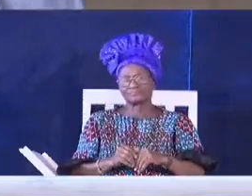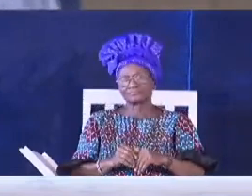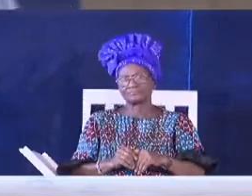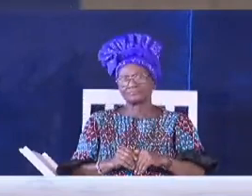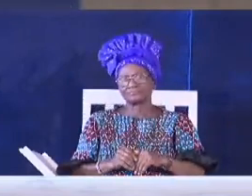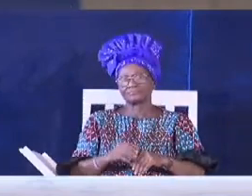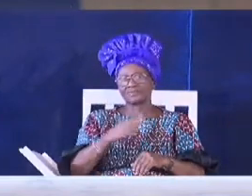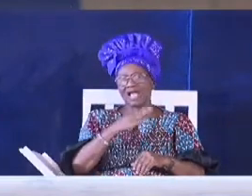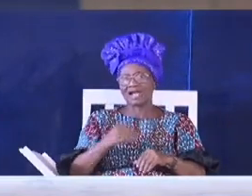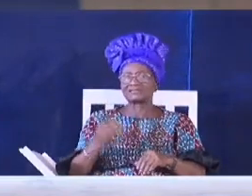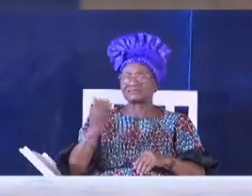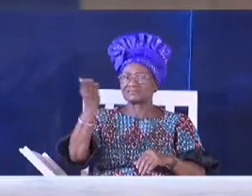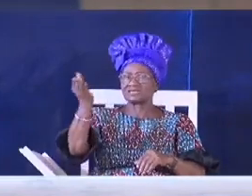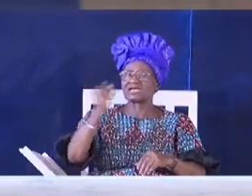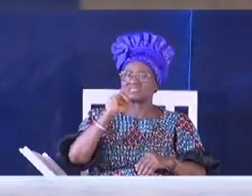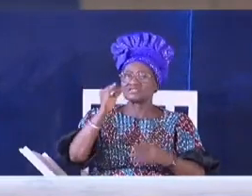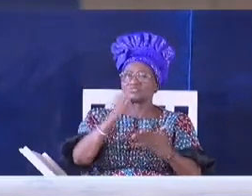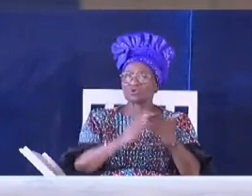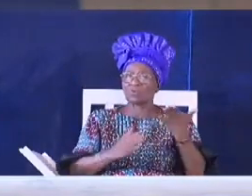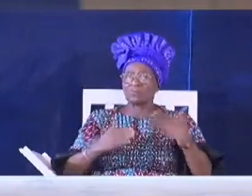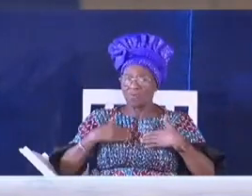Now there is somebody who made you.